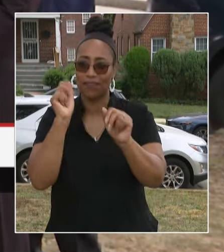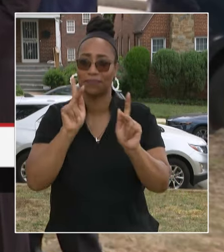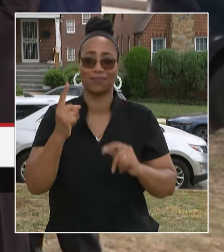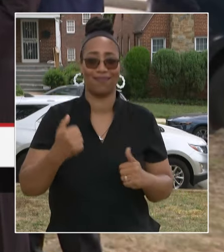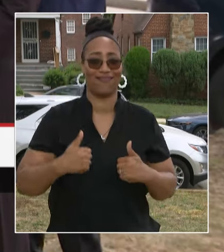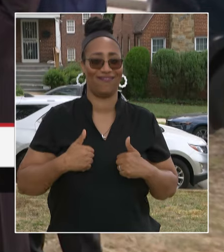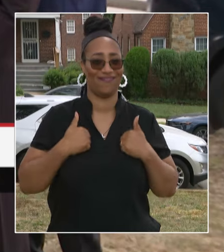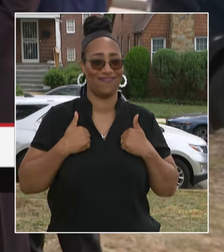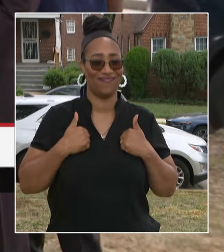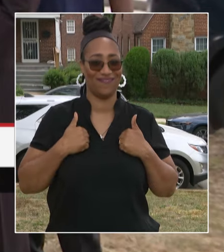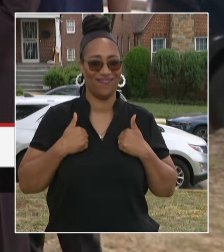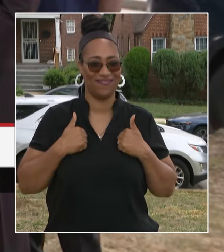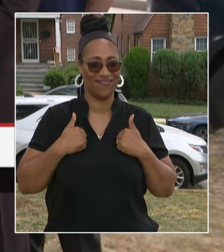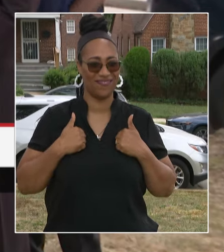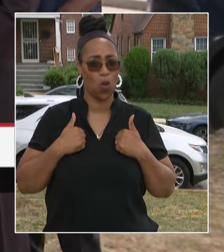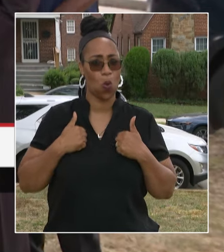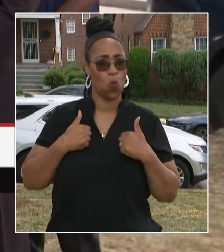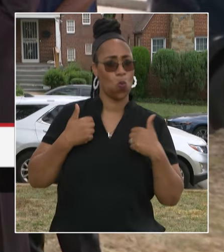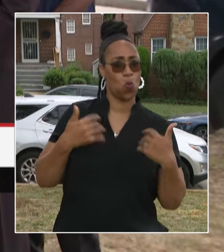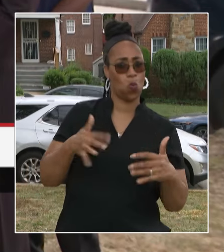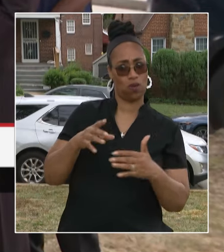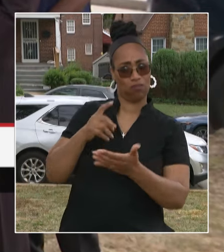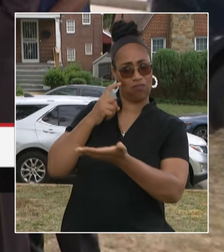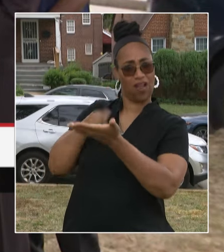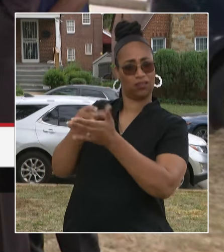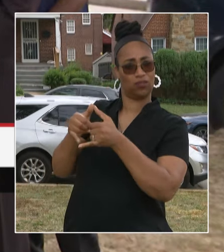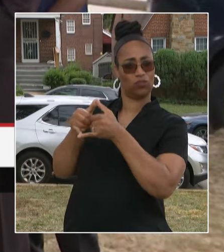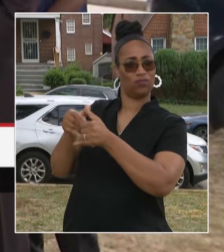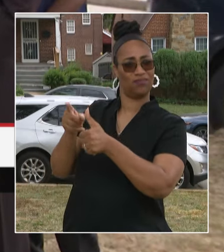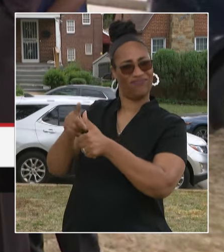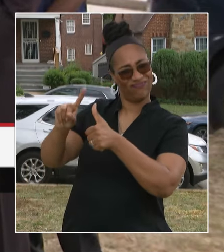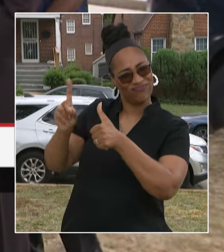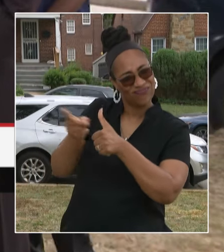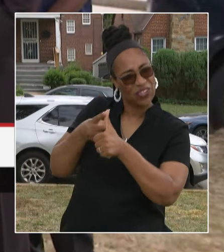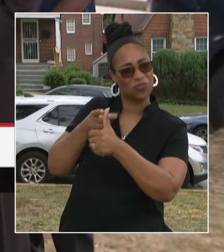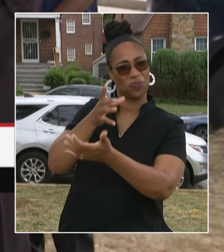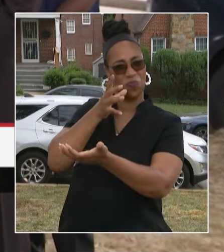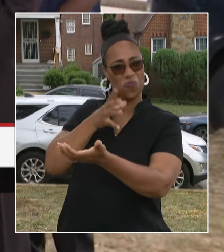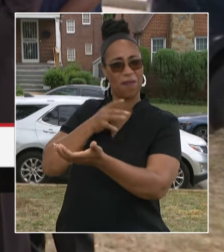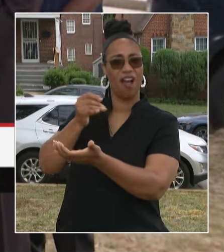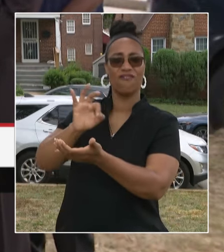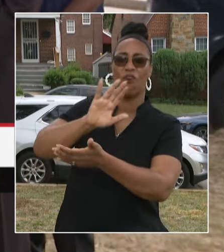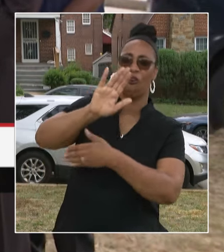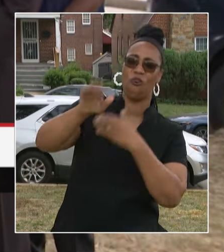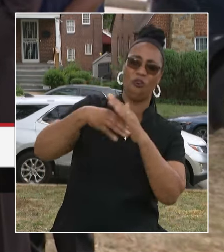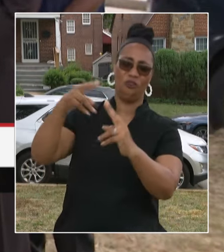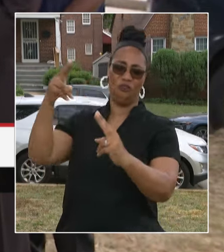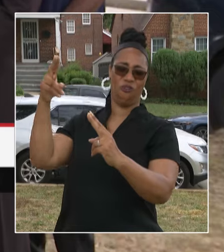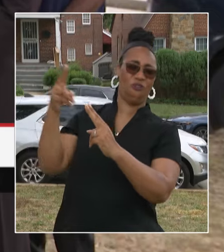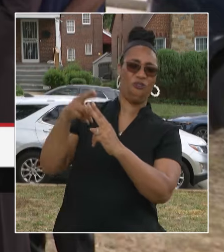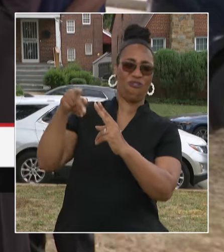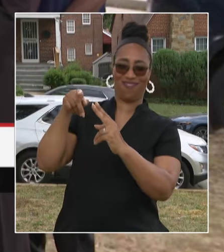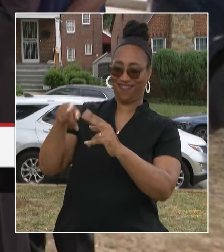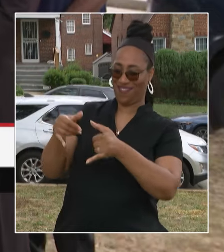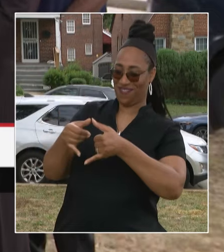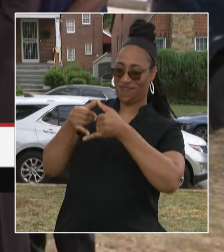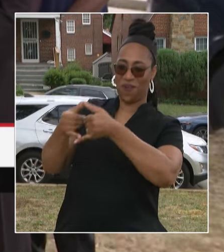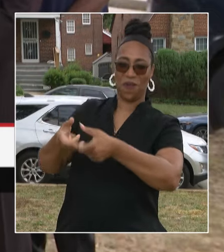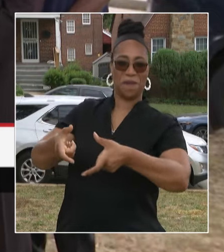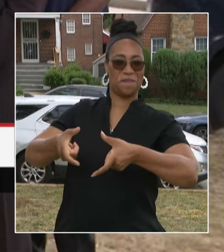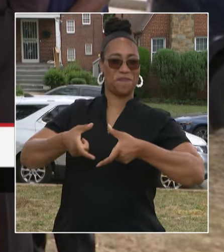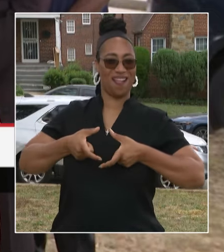recognized by that, and she was the first woman in the whole United States of America to receive a Medal of Valor in fire service.